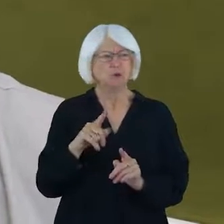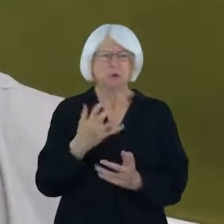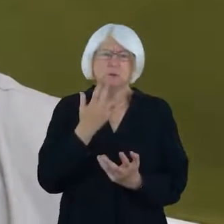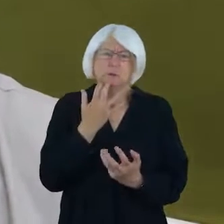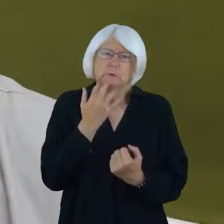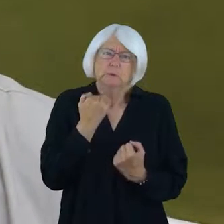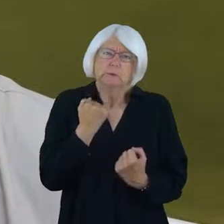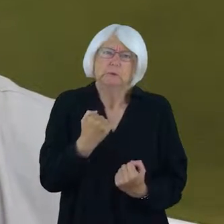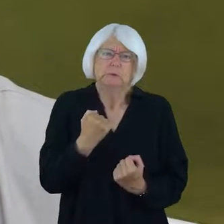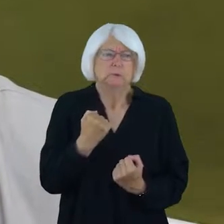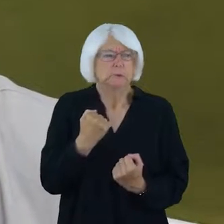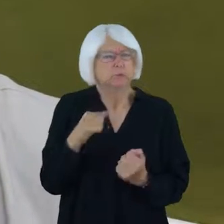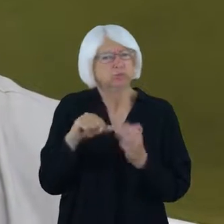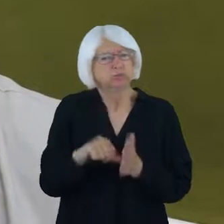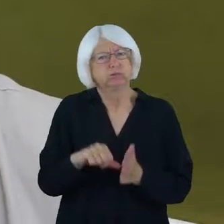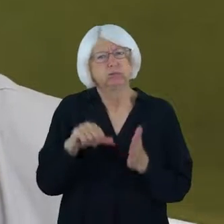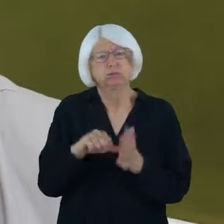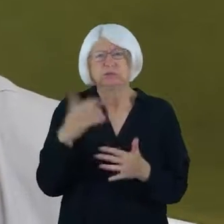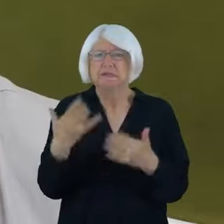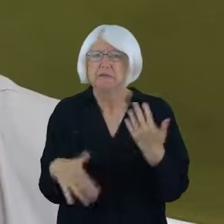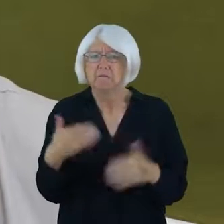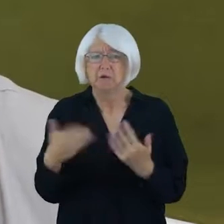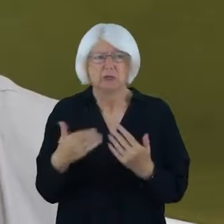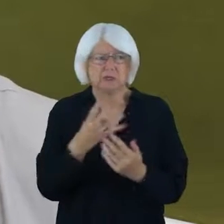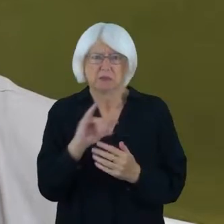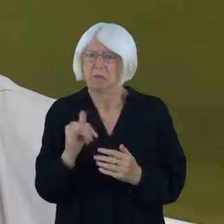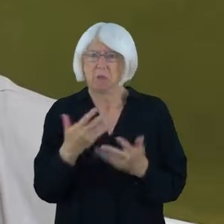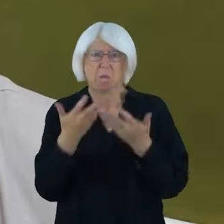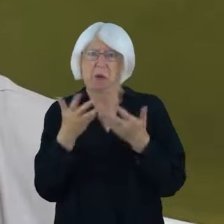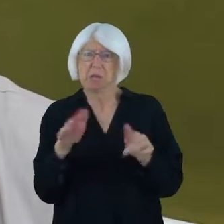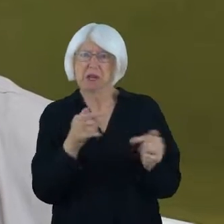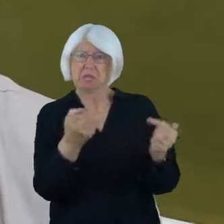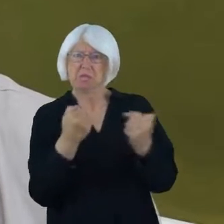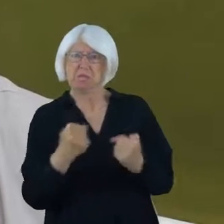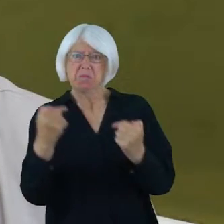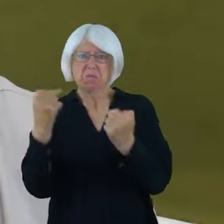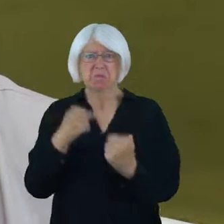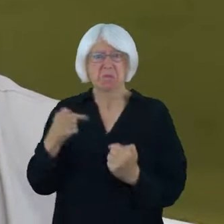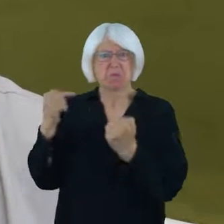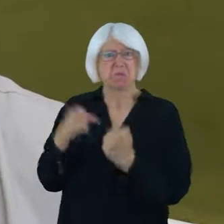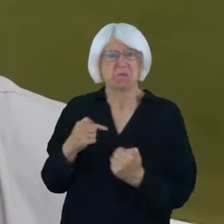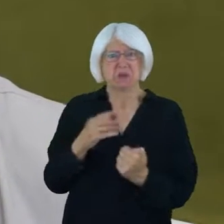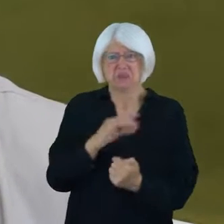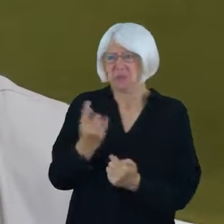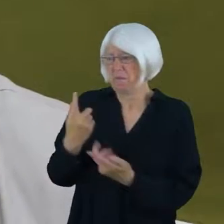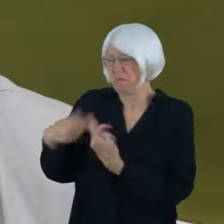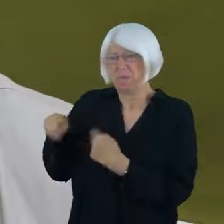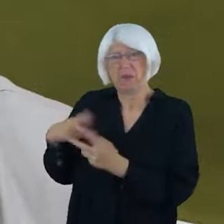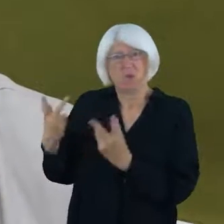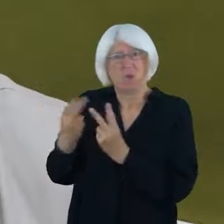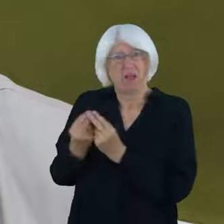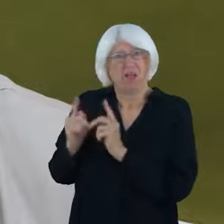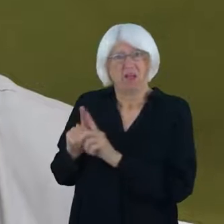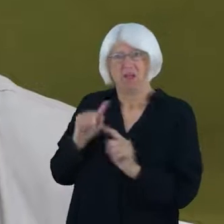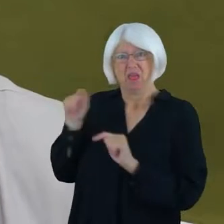hard struggle with sufferings, sometimes being publicly exposed to abuse and persecution, and sometimes being partnered with those